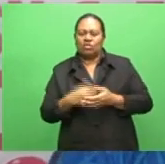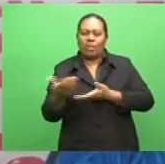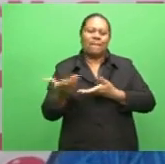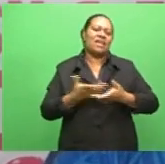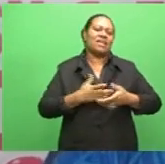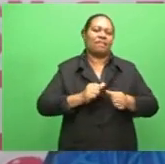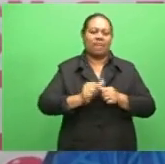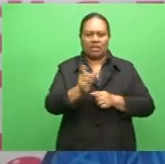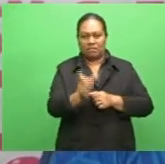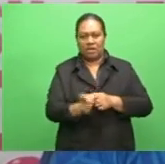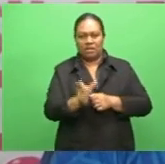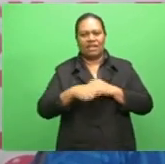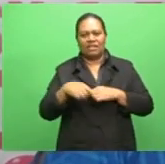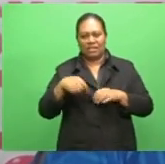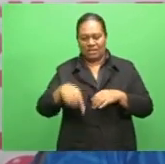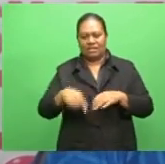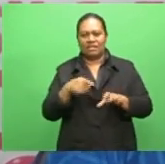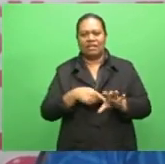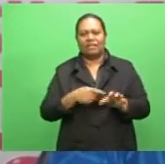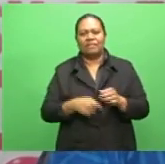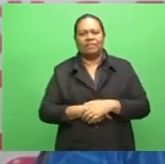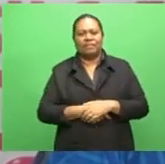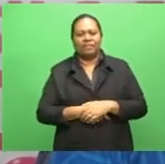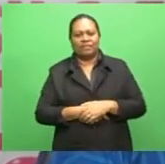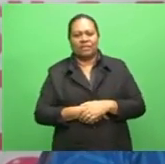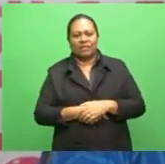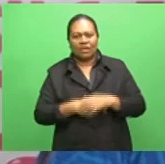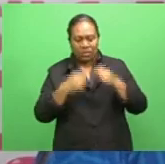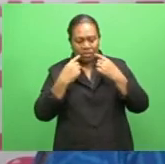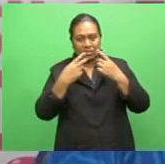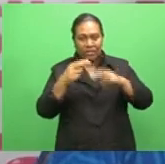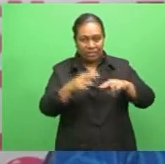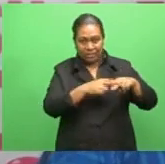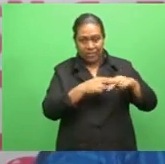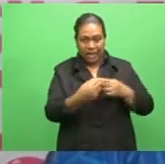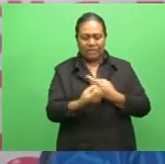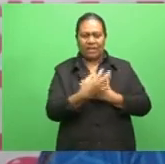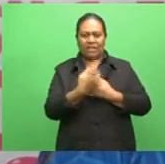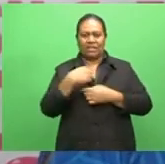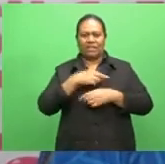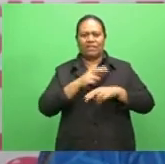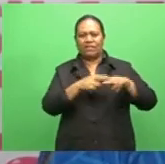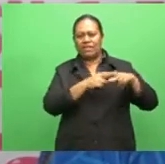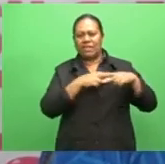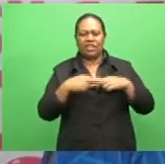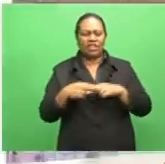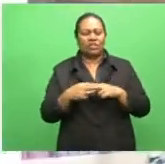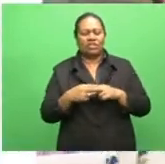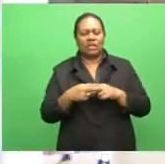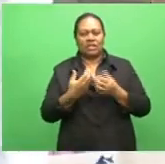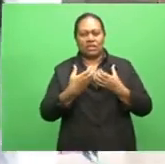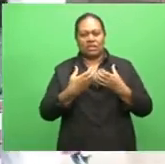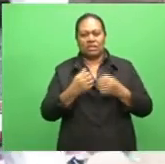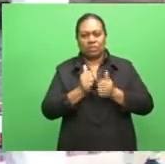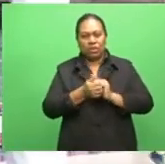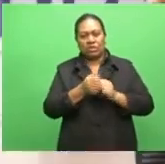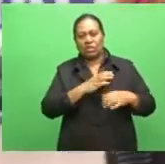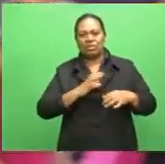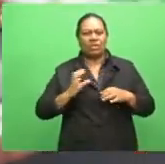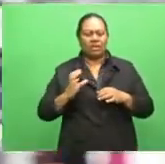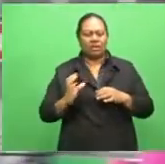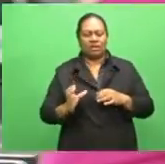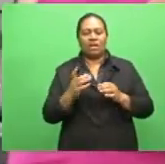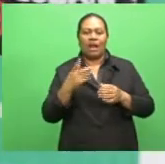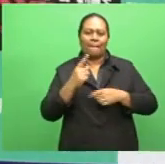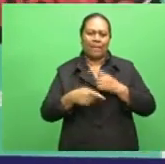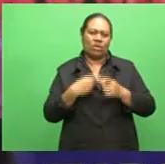person possible for Netball Fiji. As soon as we were advised by the Fiji Sports Commission by the budget that we had allocation, we have